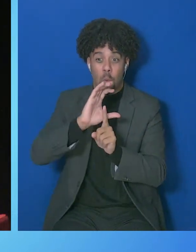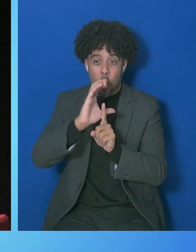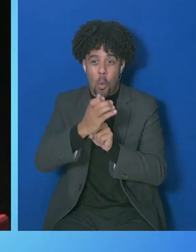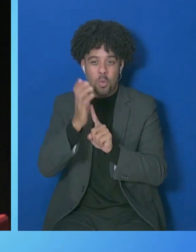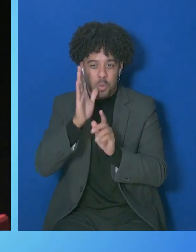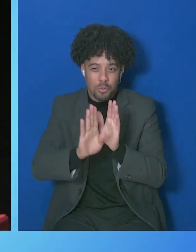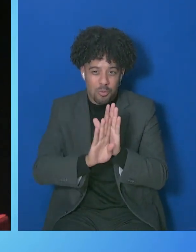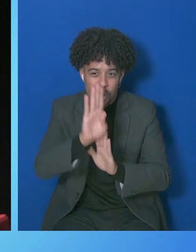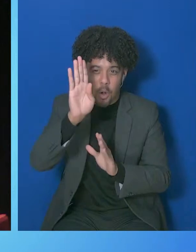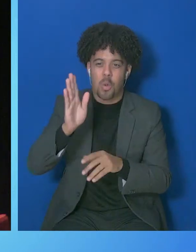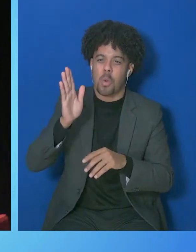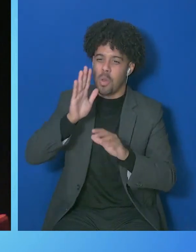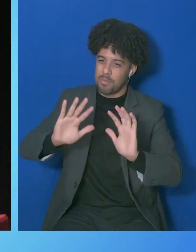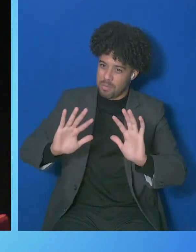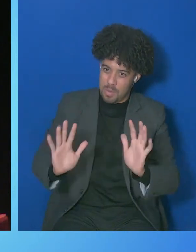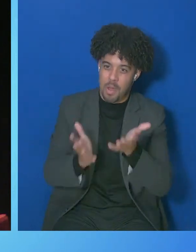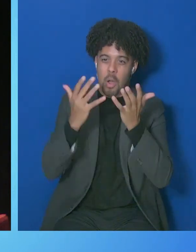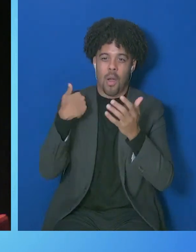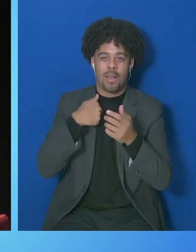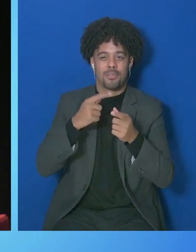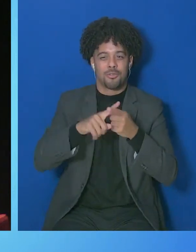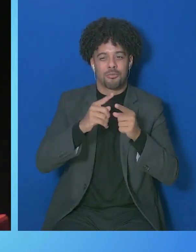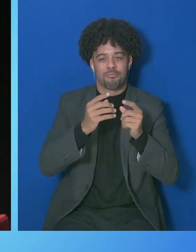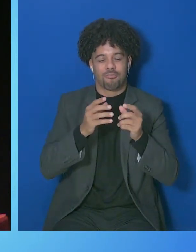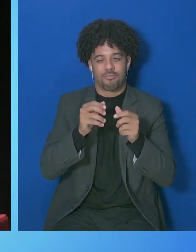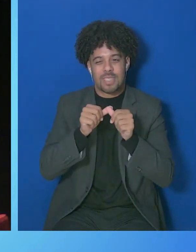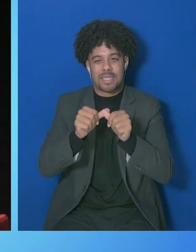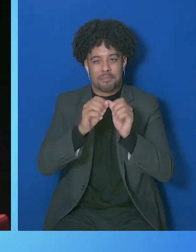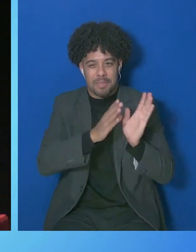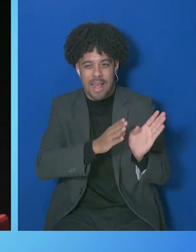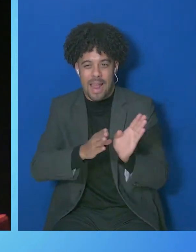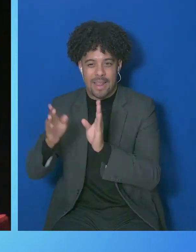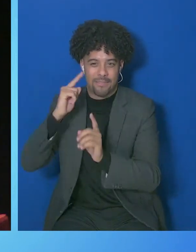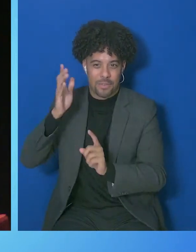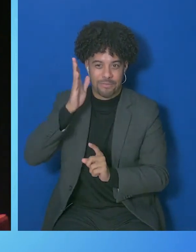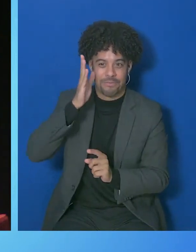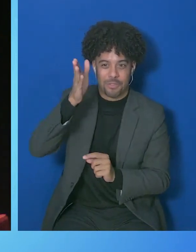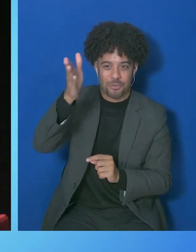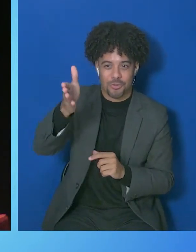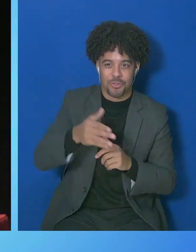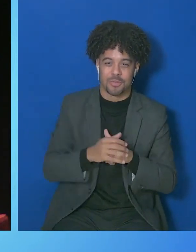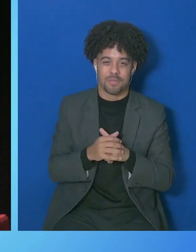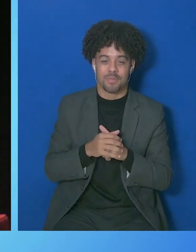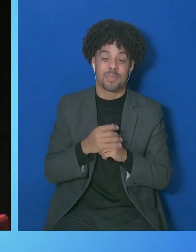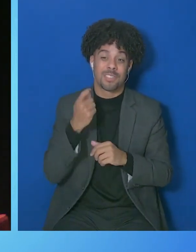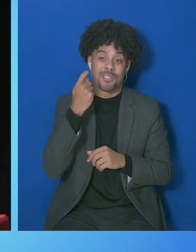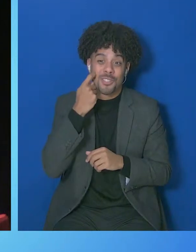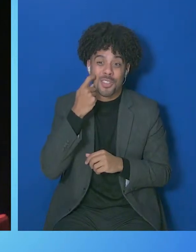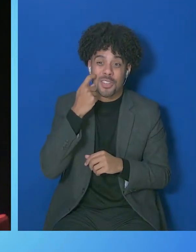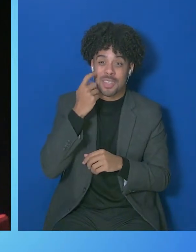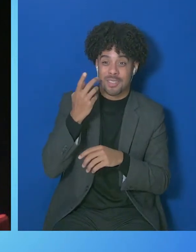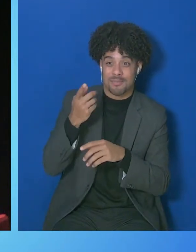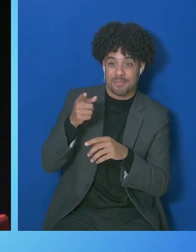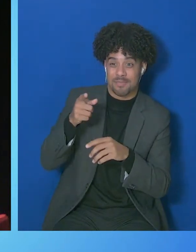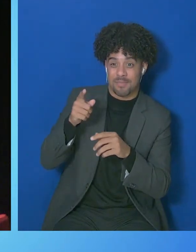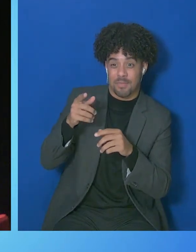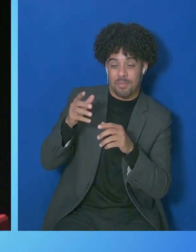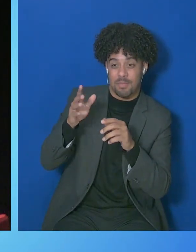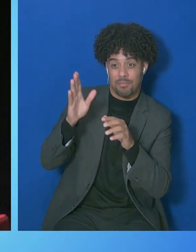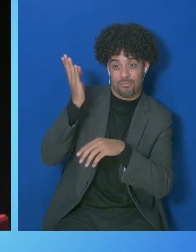You just heard from our leaders who are heavily focused on the growth of our students.